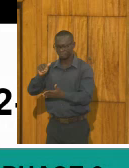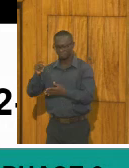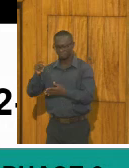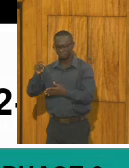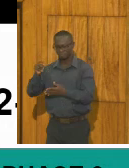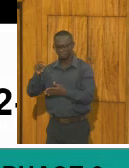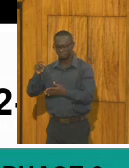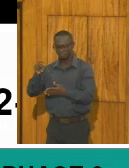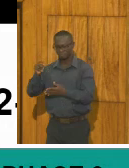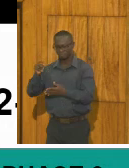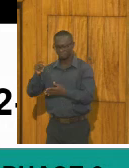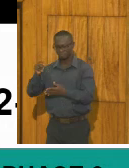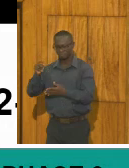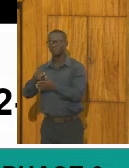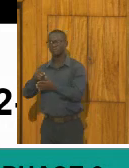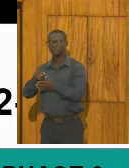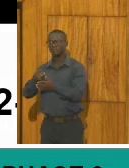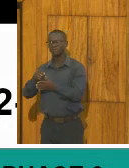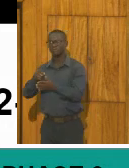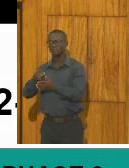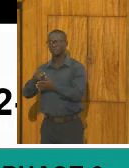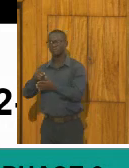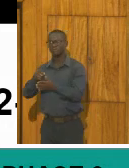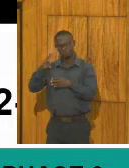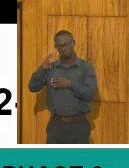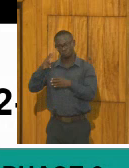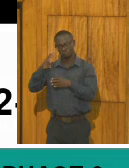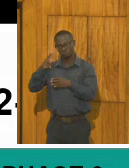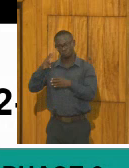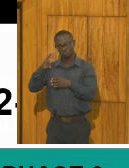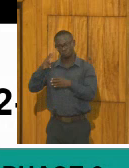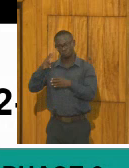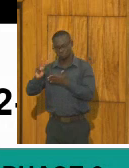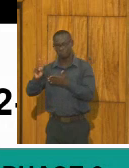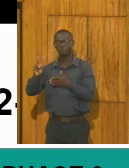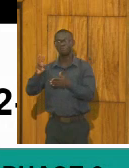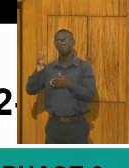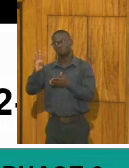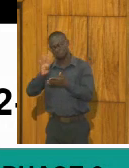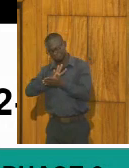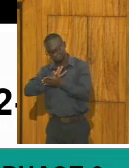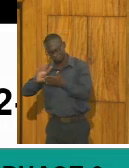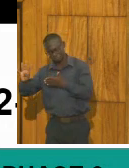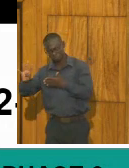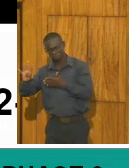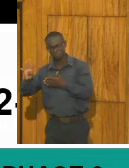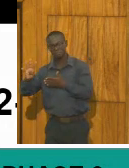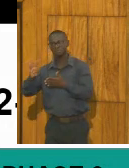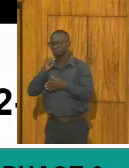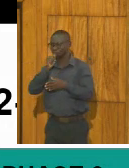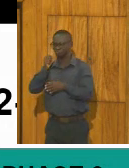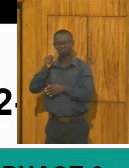algorithm in the field for 2 weeks in high volume facilities and for 4 weeks in low volume